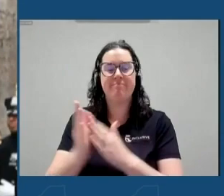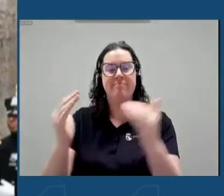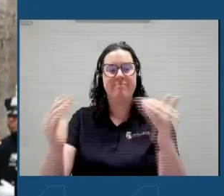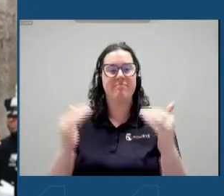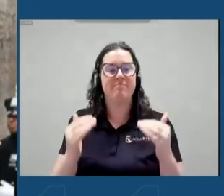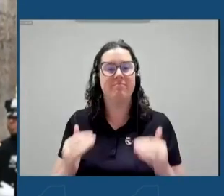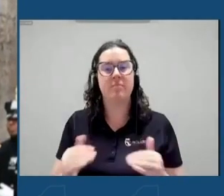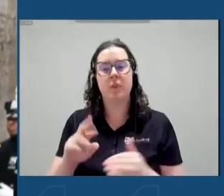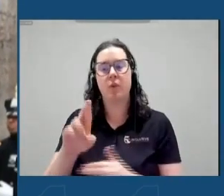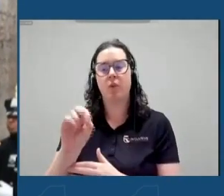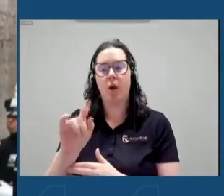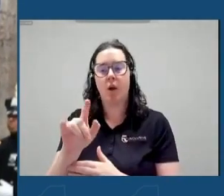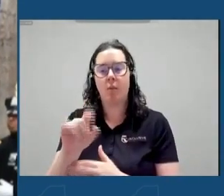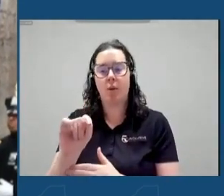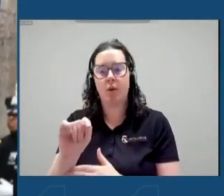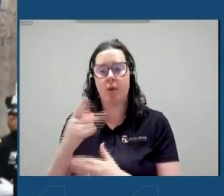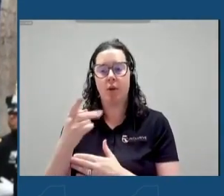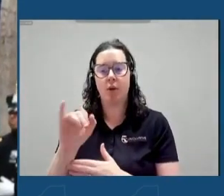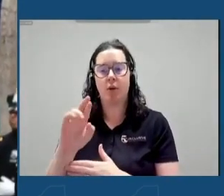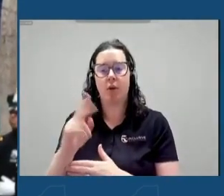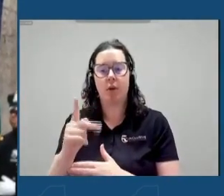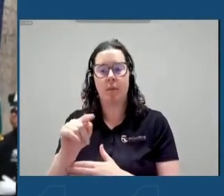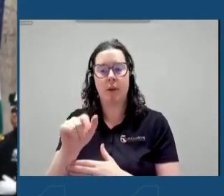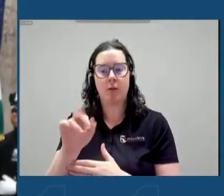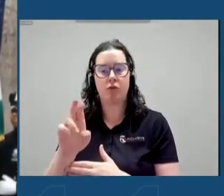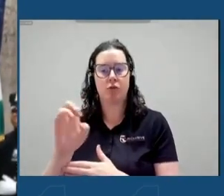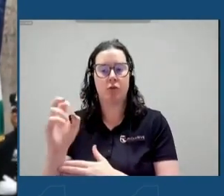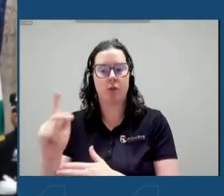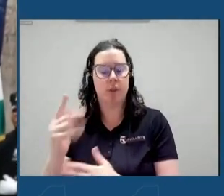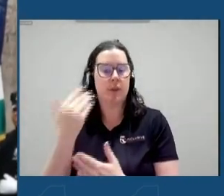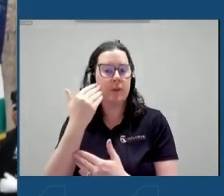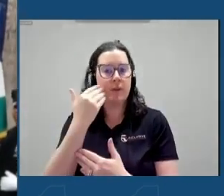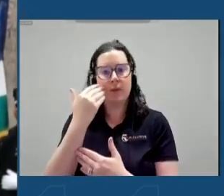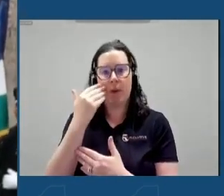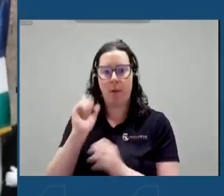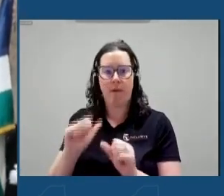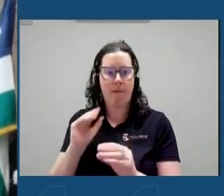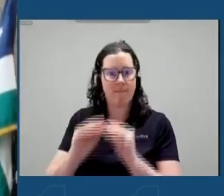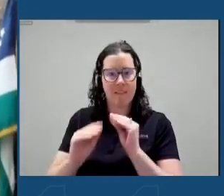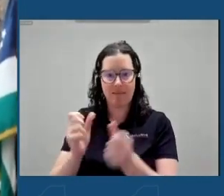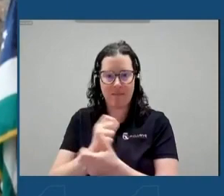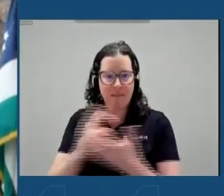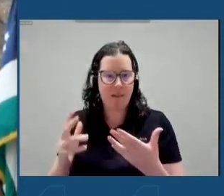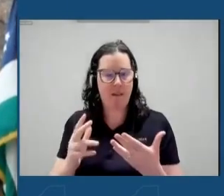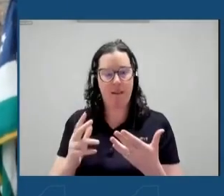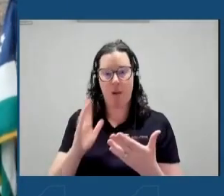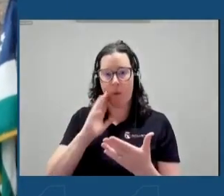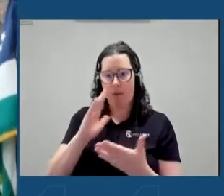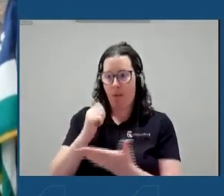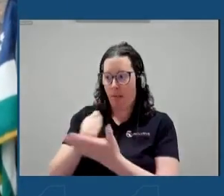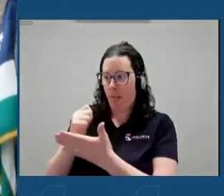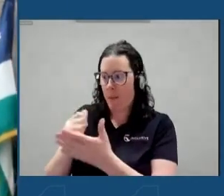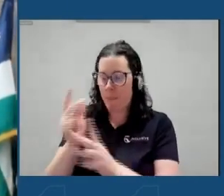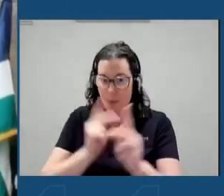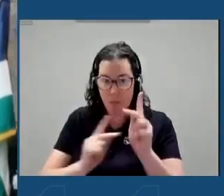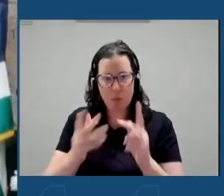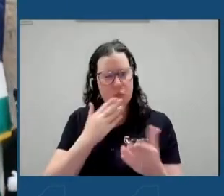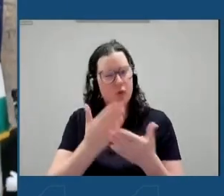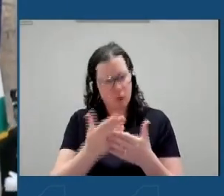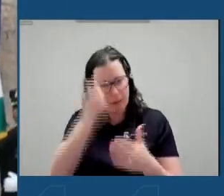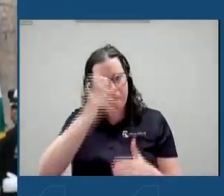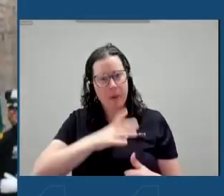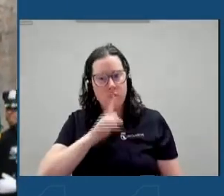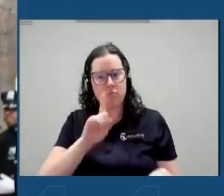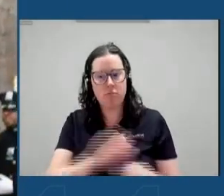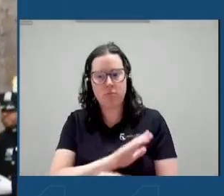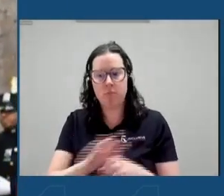known for fixing anything, always quick to lend a helping hand. He was a good man. William Macko